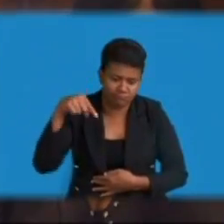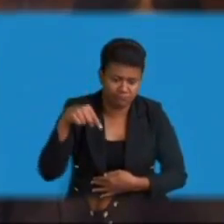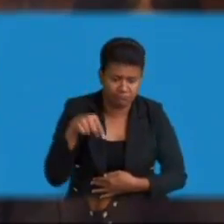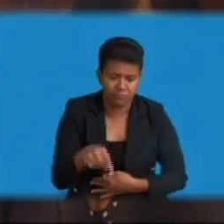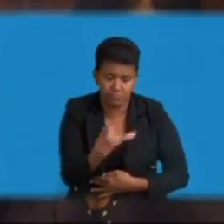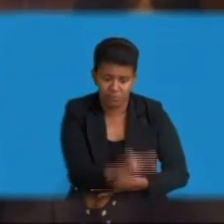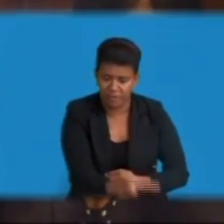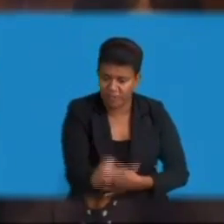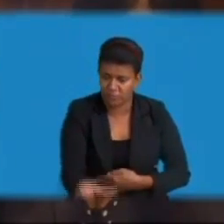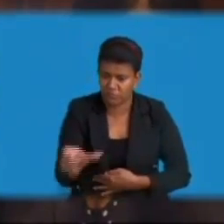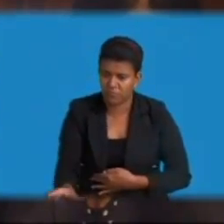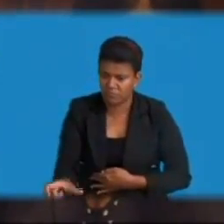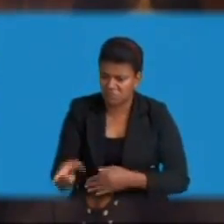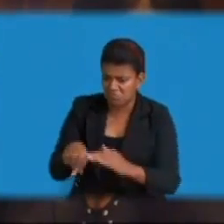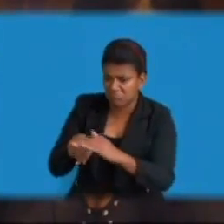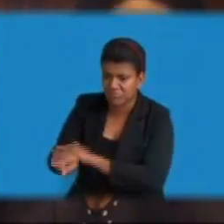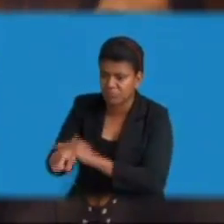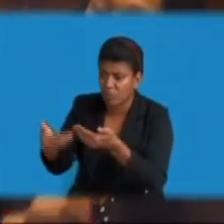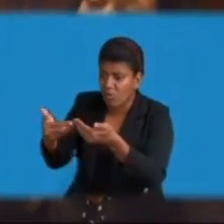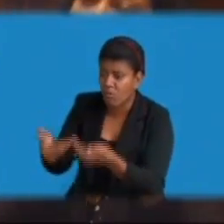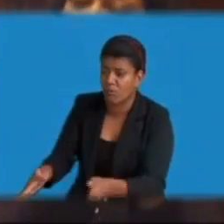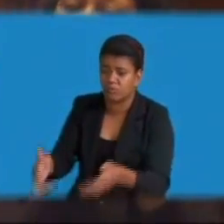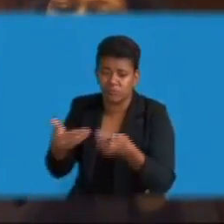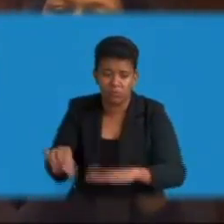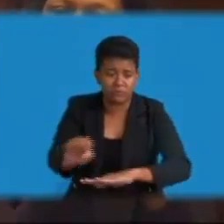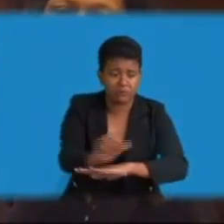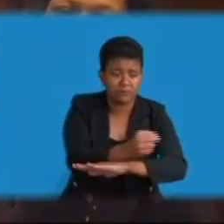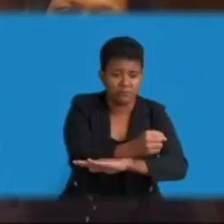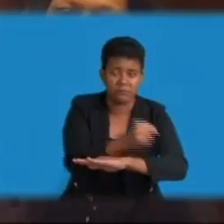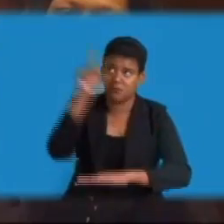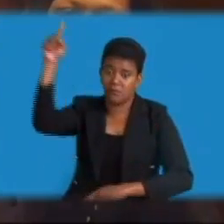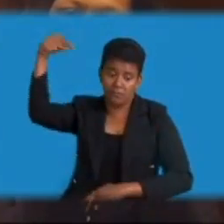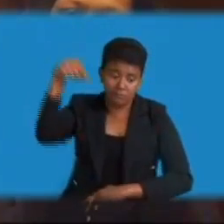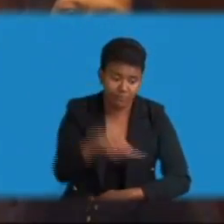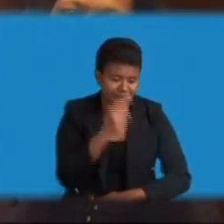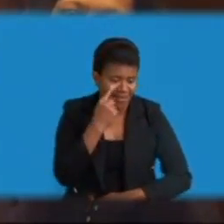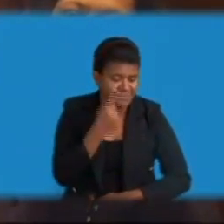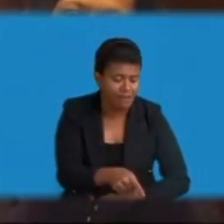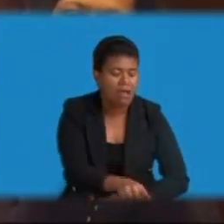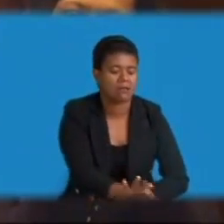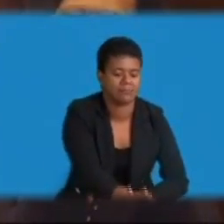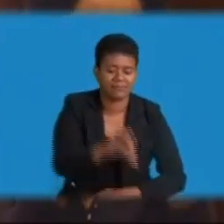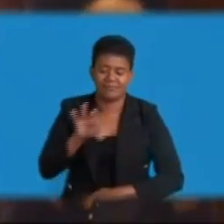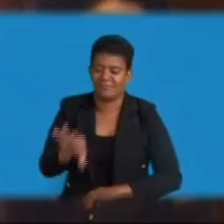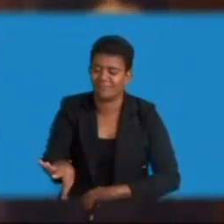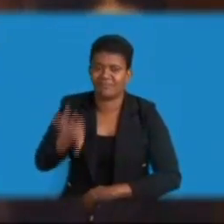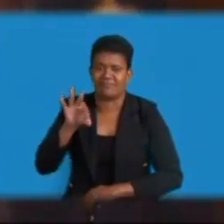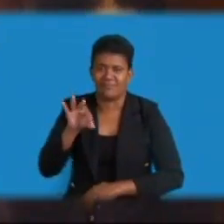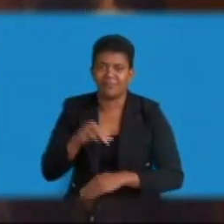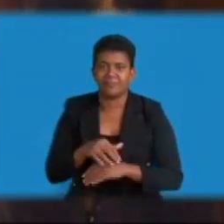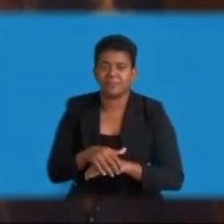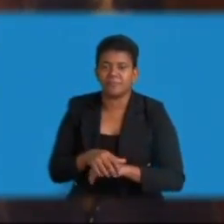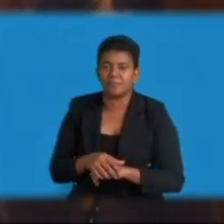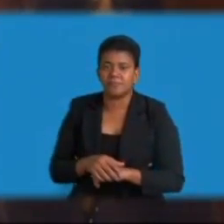gone adrift on a boat, which my fellow minister just mentioned. So it's something that's in use every day. Madam Speaker, the Ministry continues